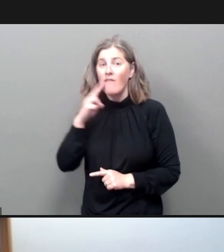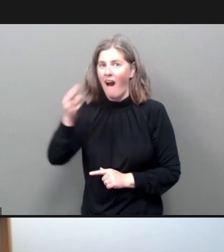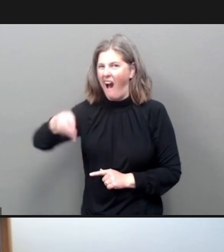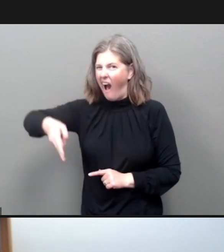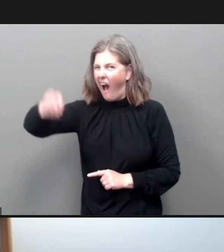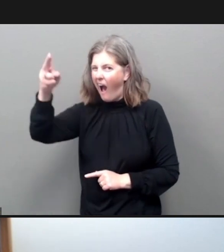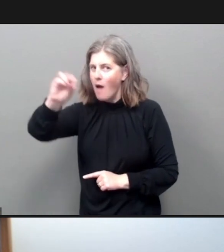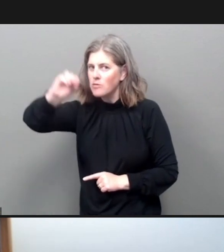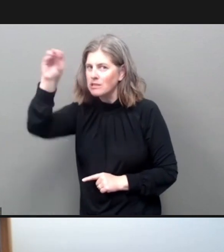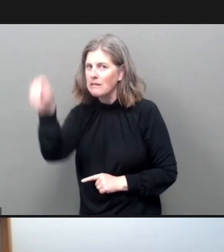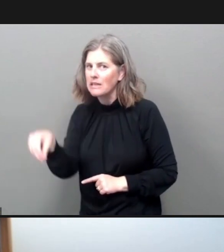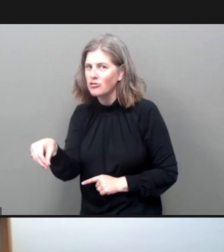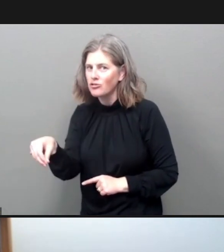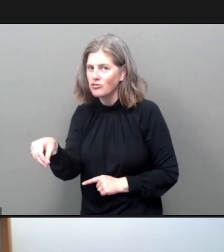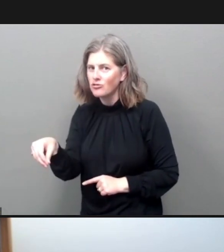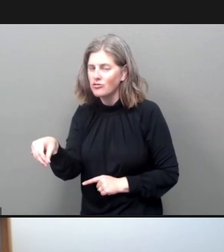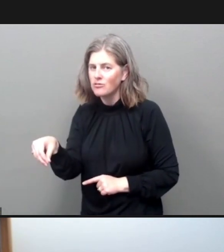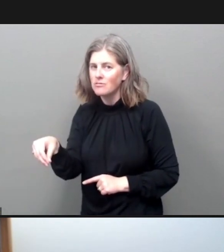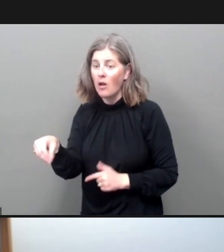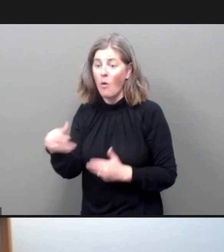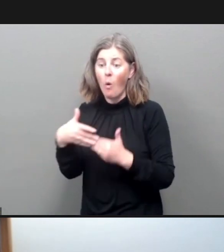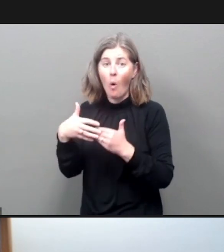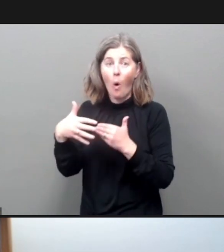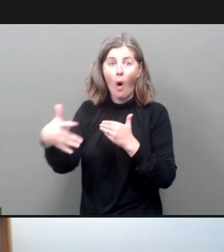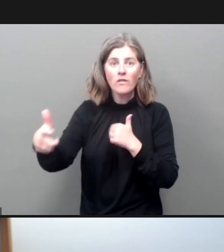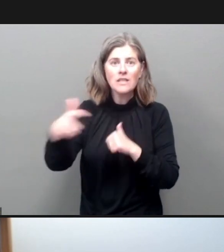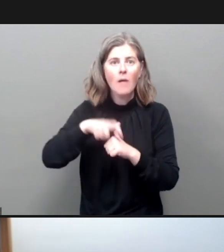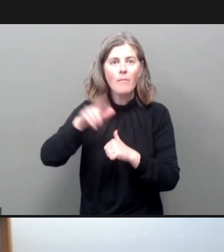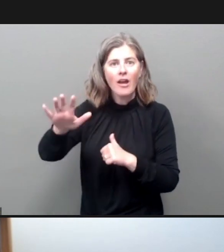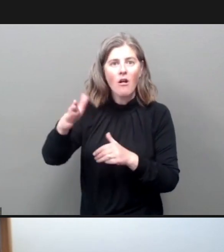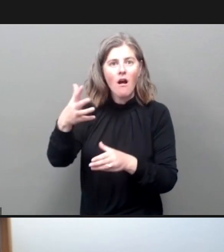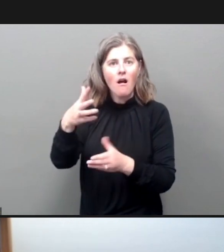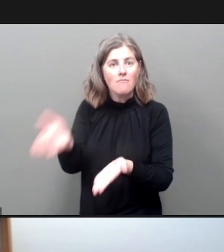vaccination rate and over time, much less